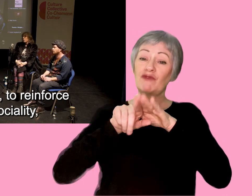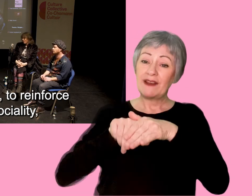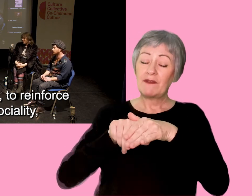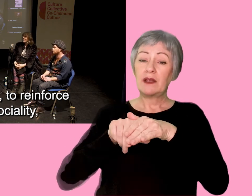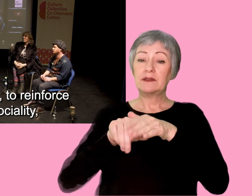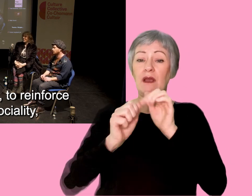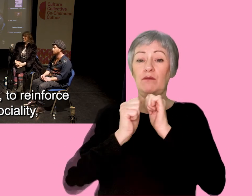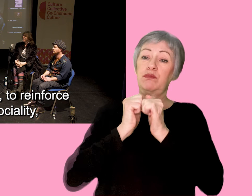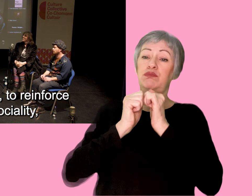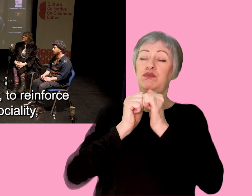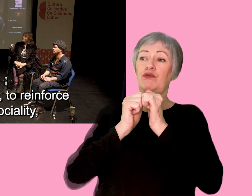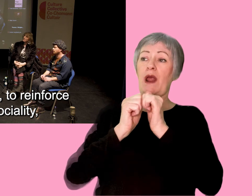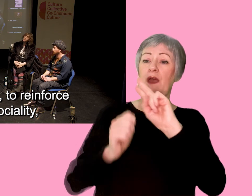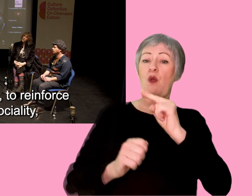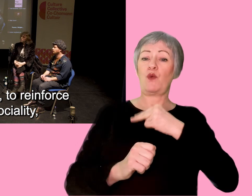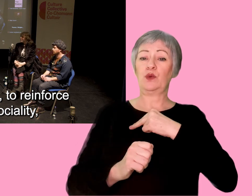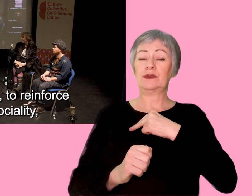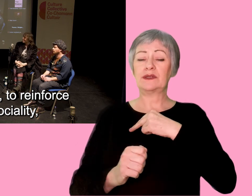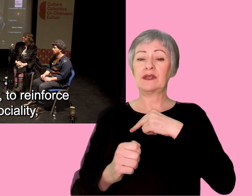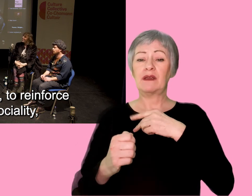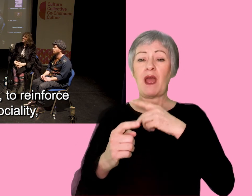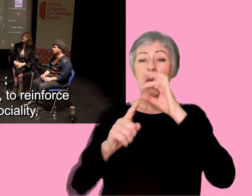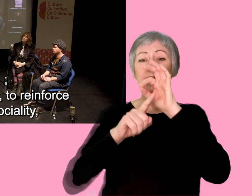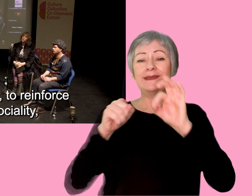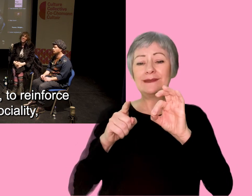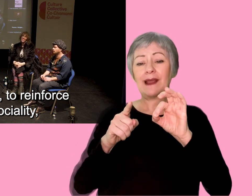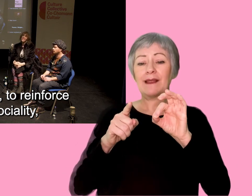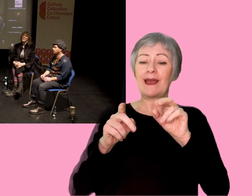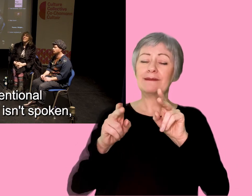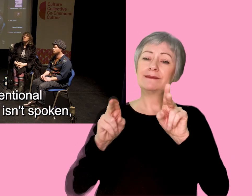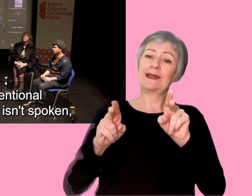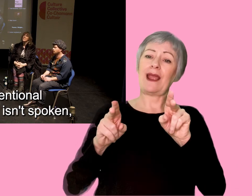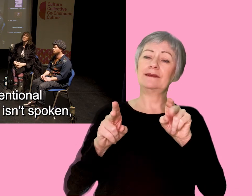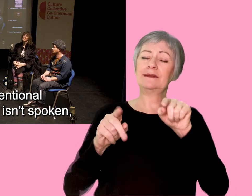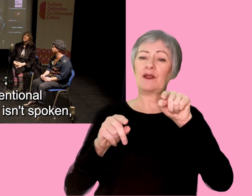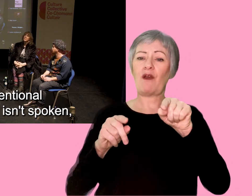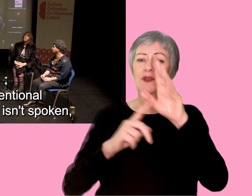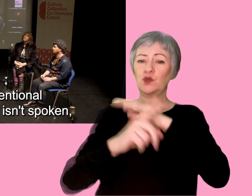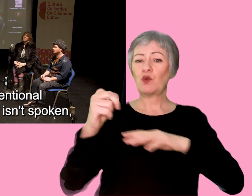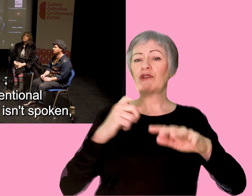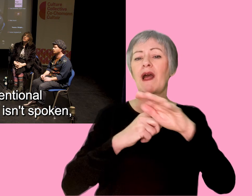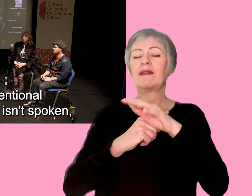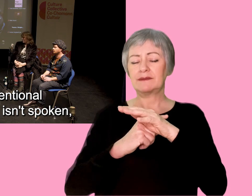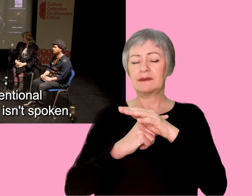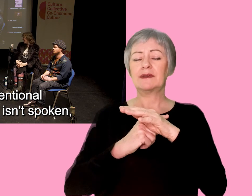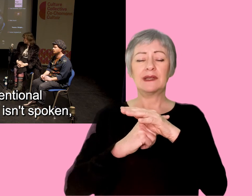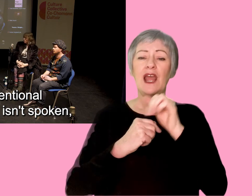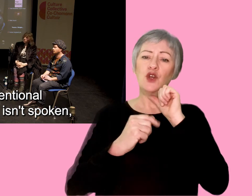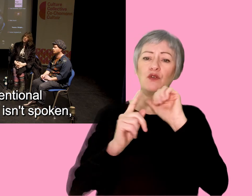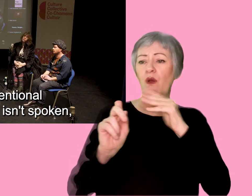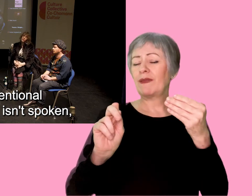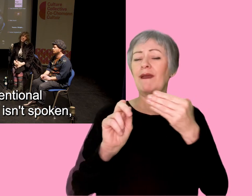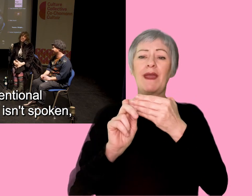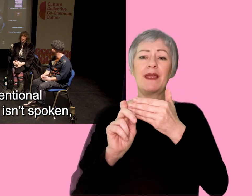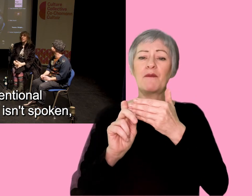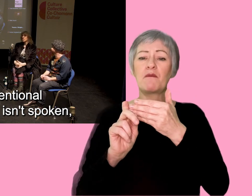a brotherhood, to reinforce a particular kind of sociality, even when it's not intentional, or